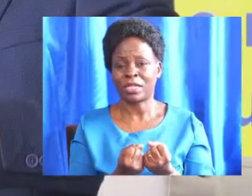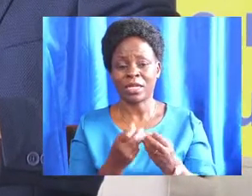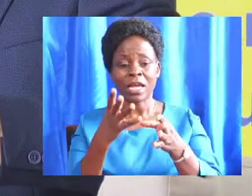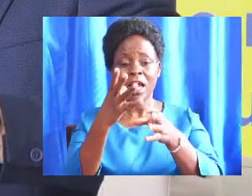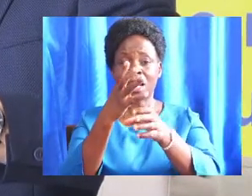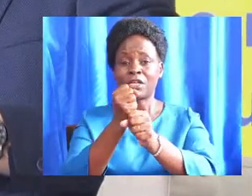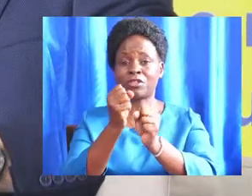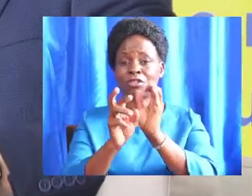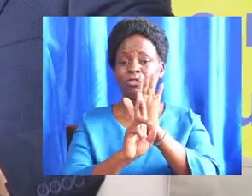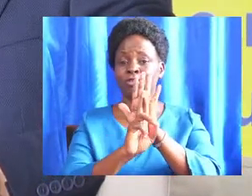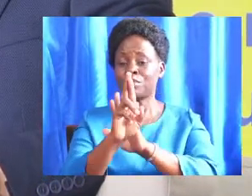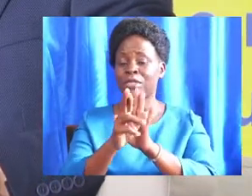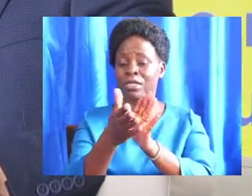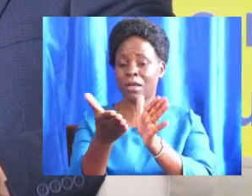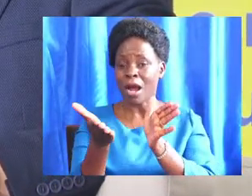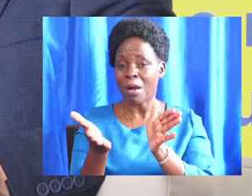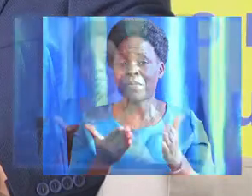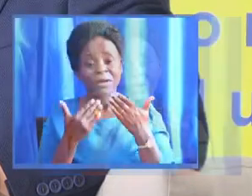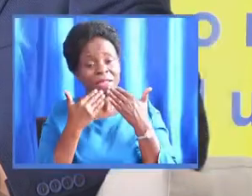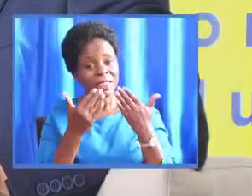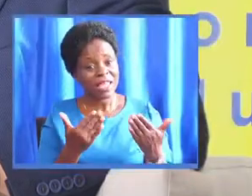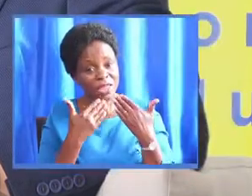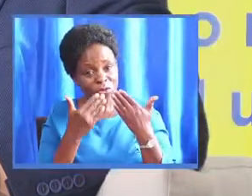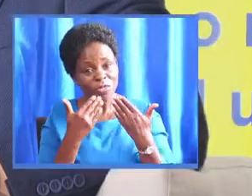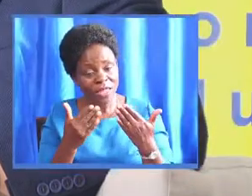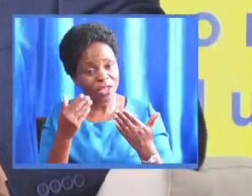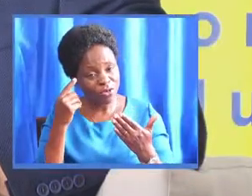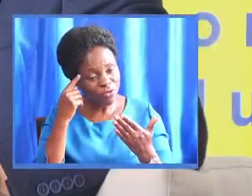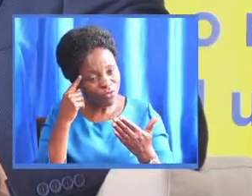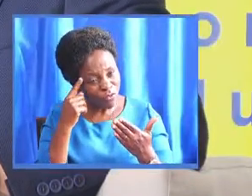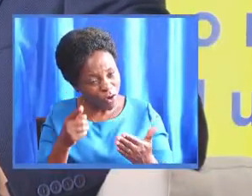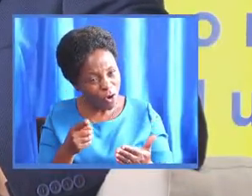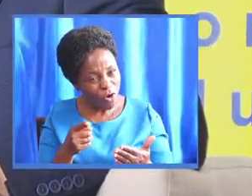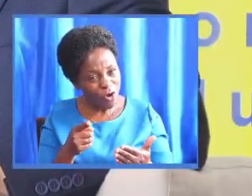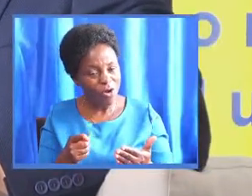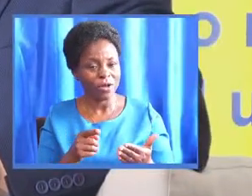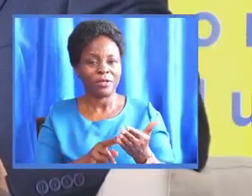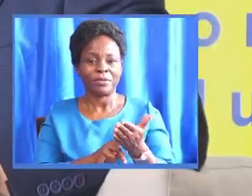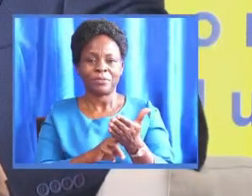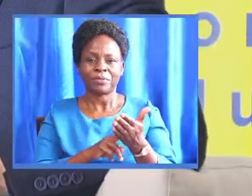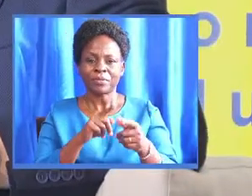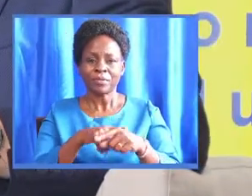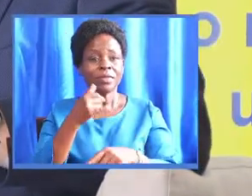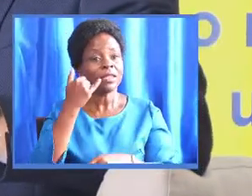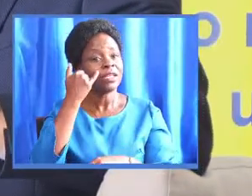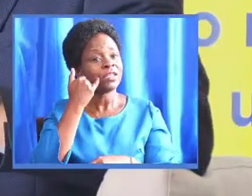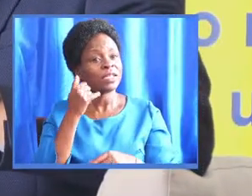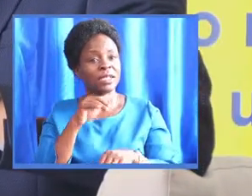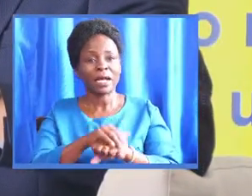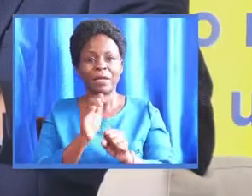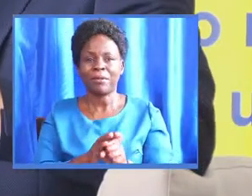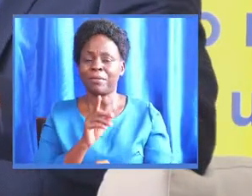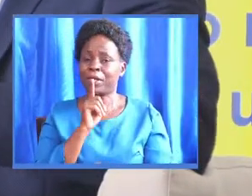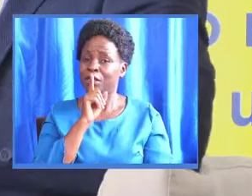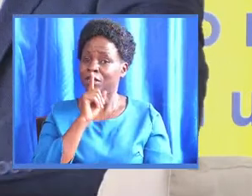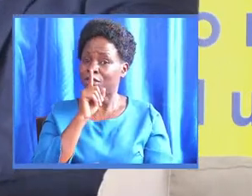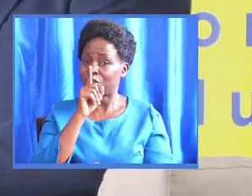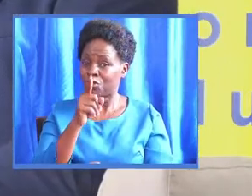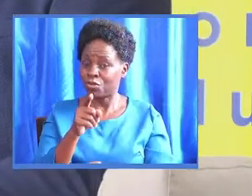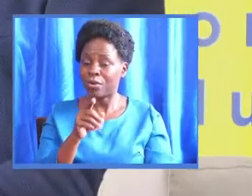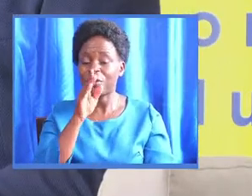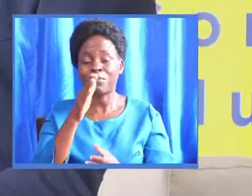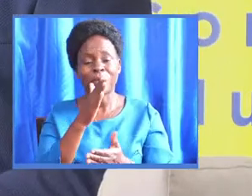been represented, and we thank you for taking this seriously and making sure that you be a